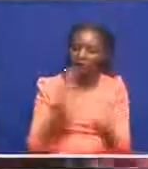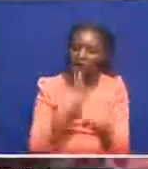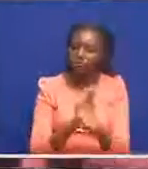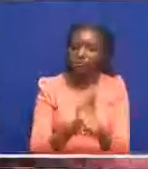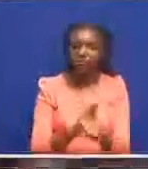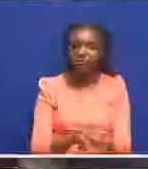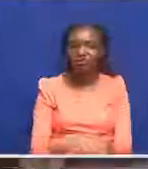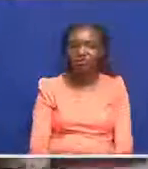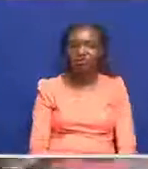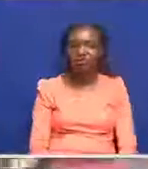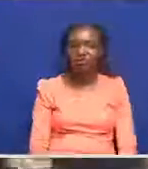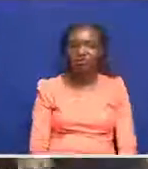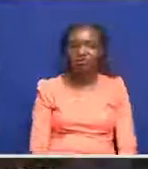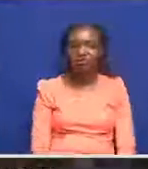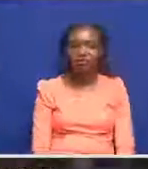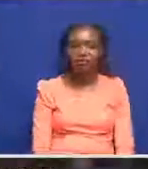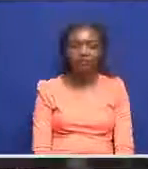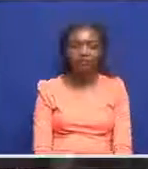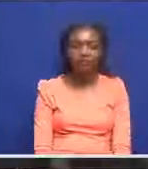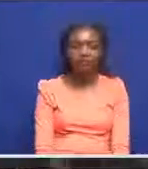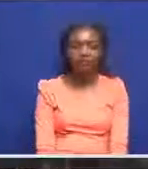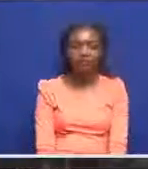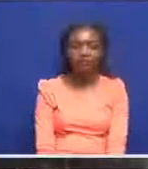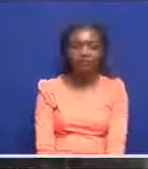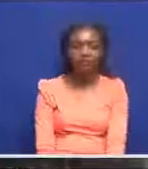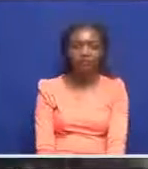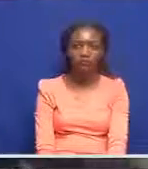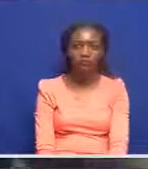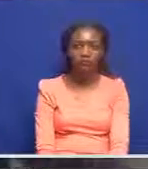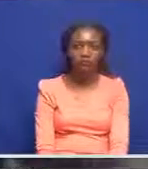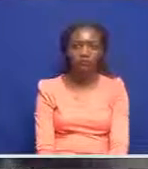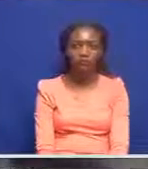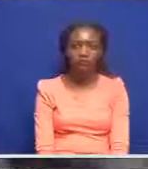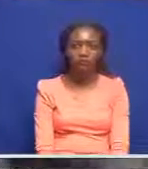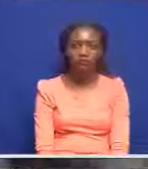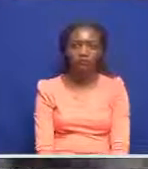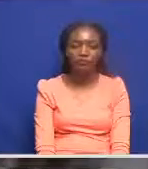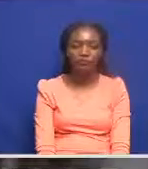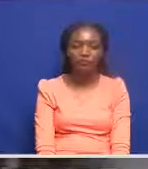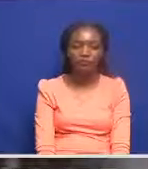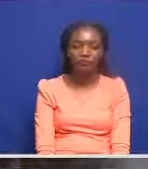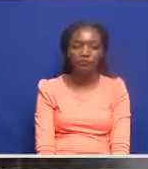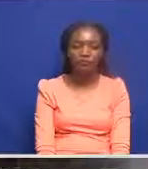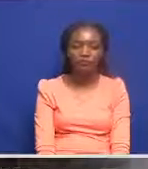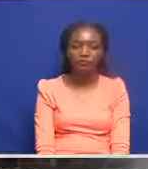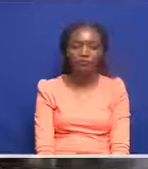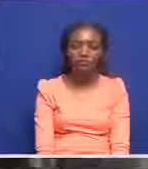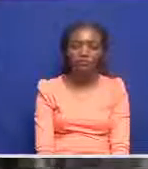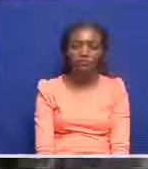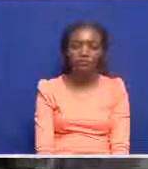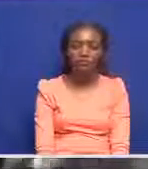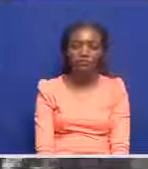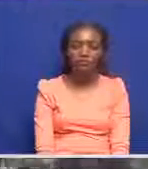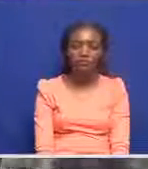Reporting for TV47 from Kinamba, Naivasha in Nakuru County, I'm Willie Dennis Njiru.